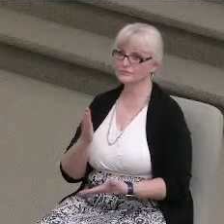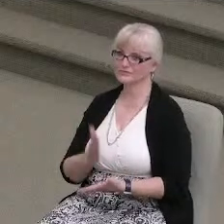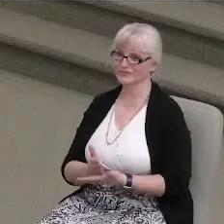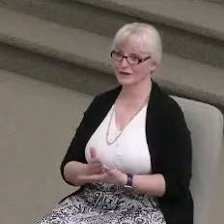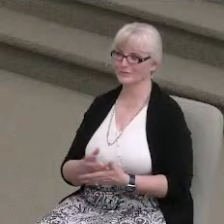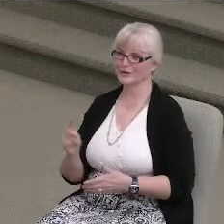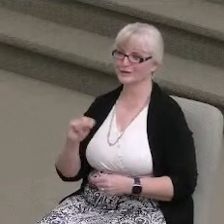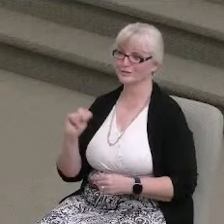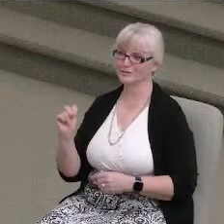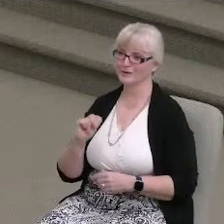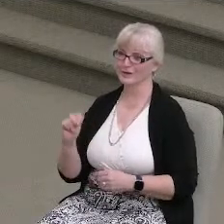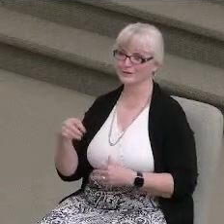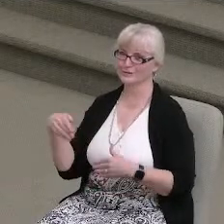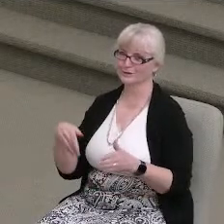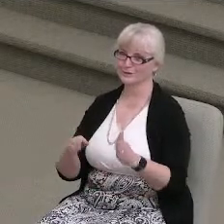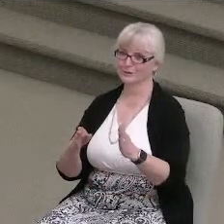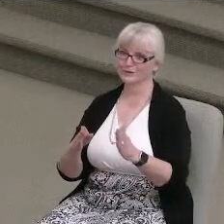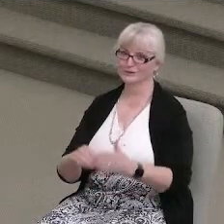212.